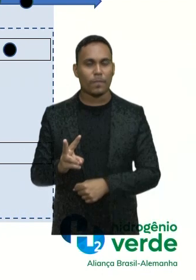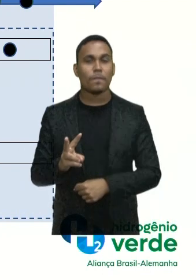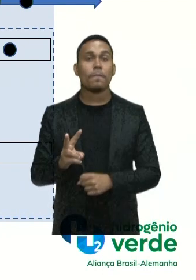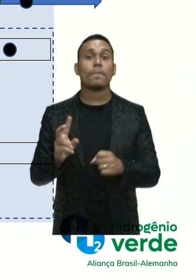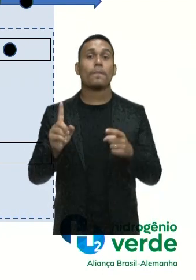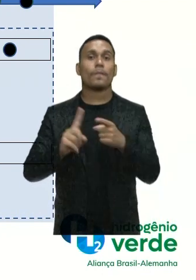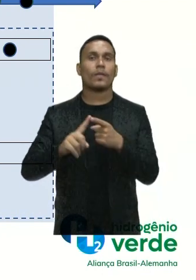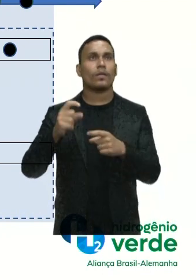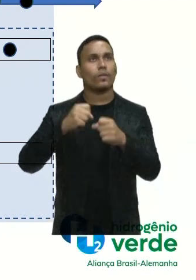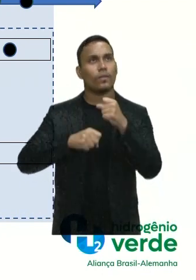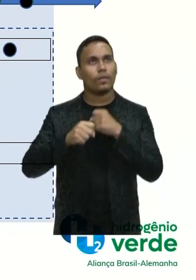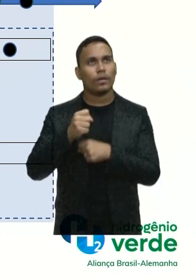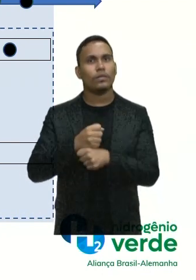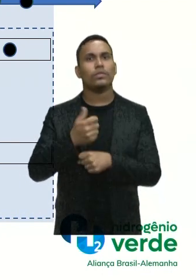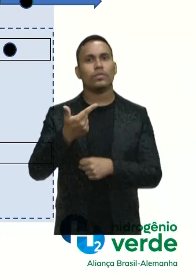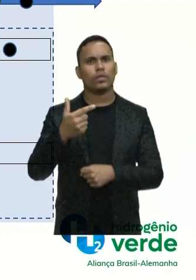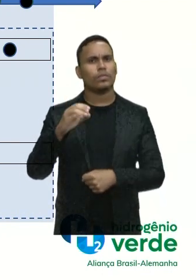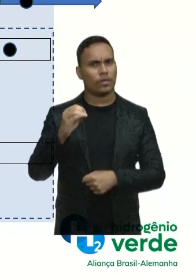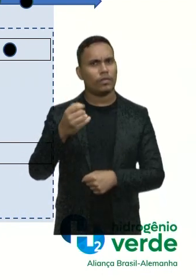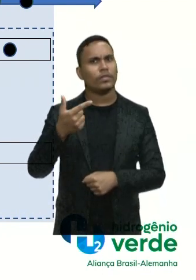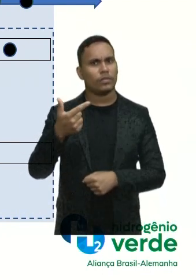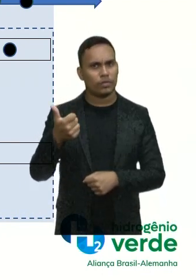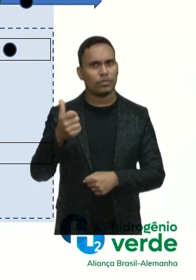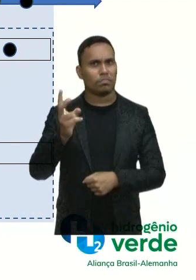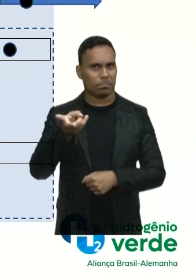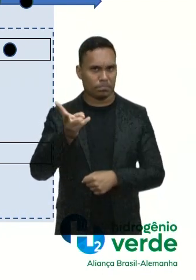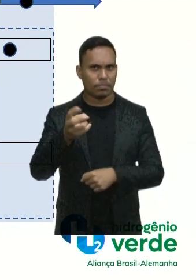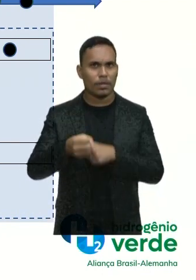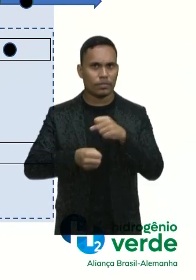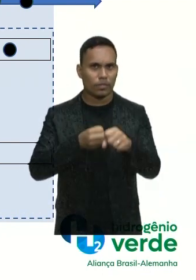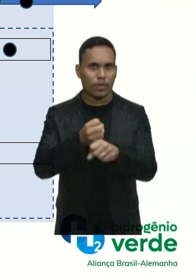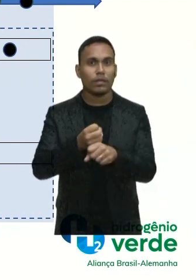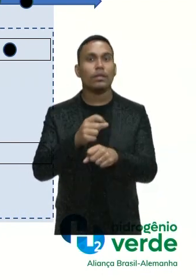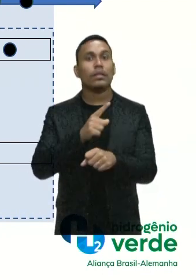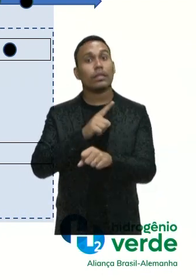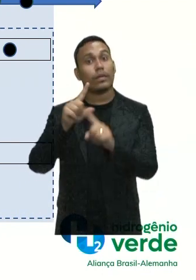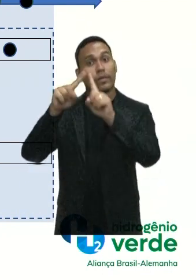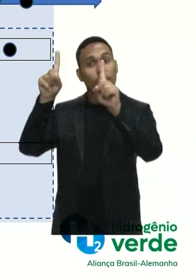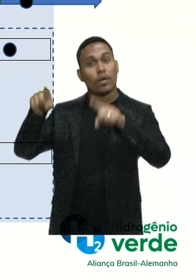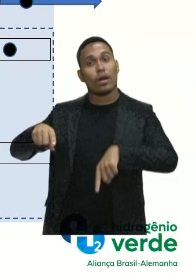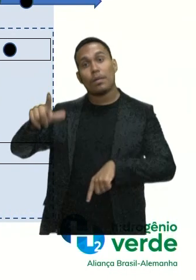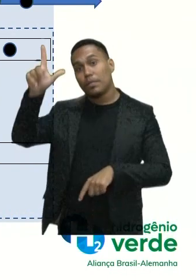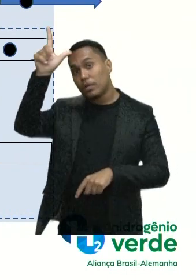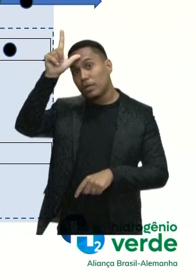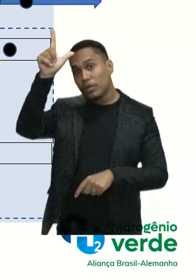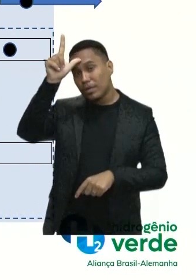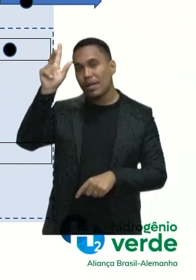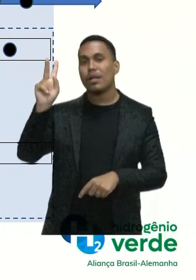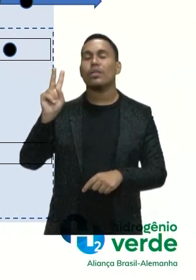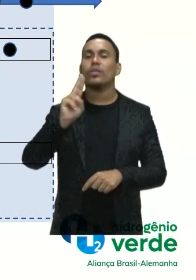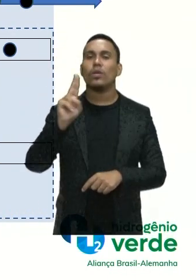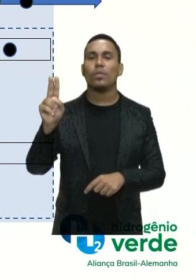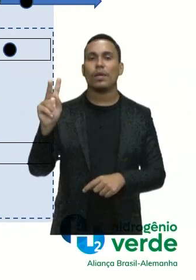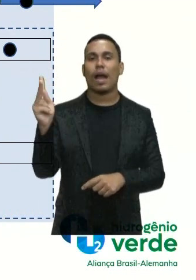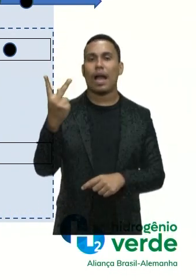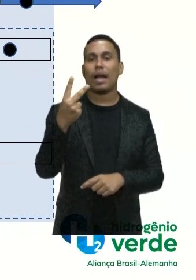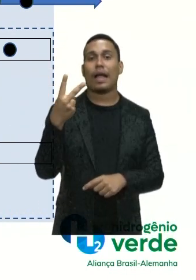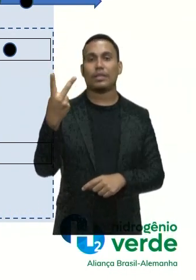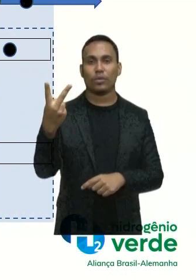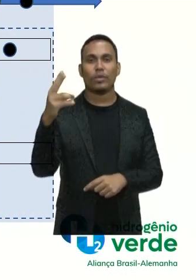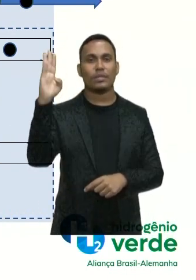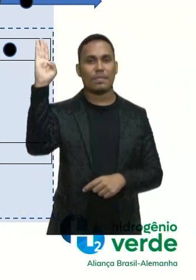de 2021, começou um programa do governo alemão que chamado H2 German program called H2 Brazil.